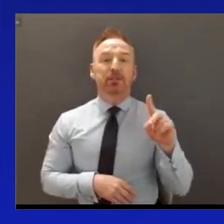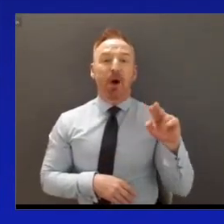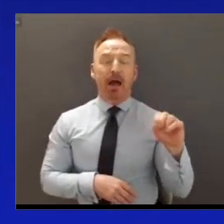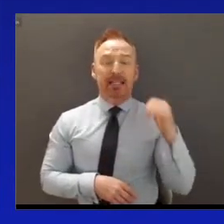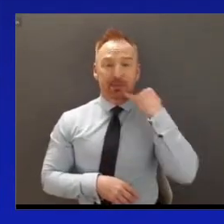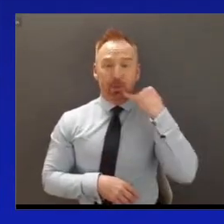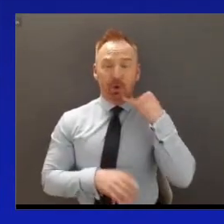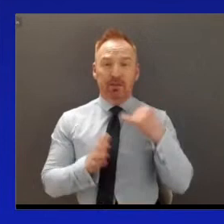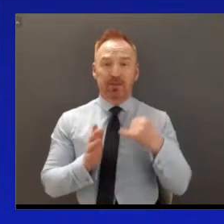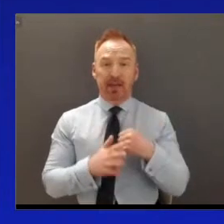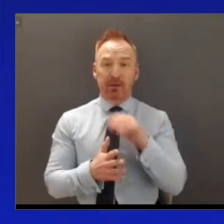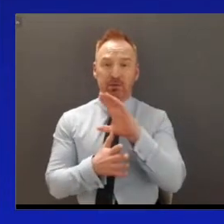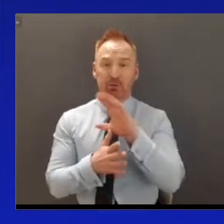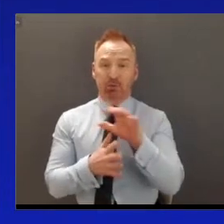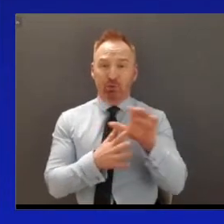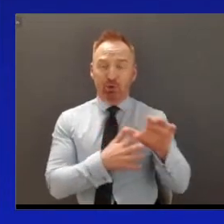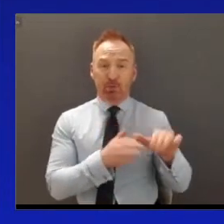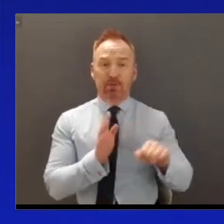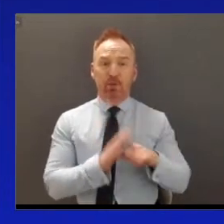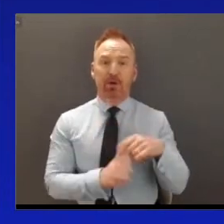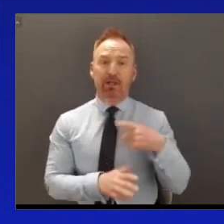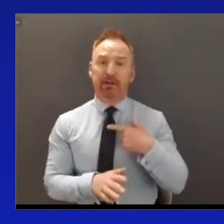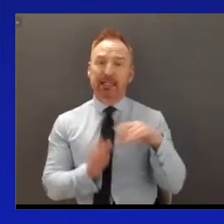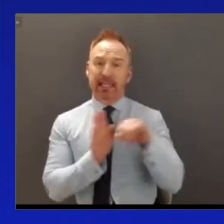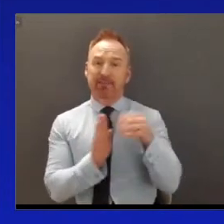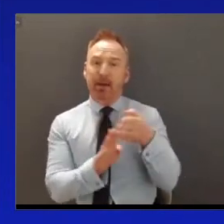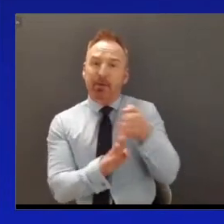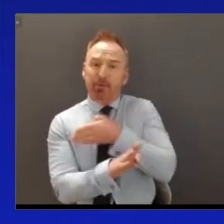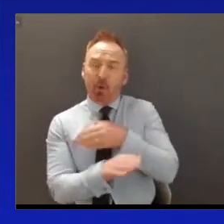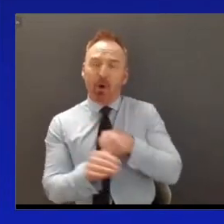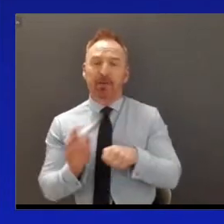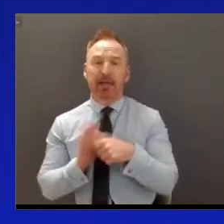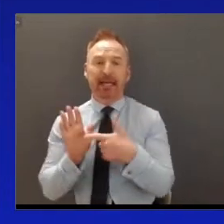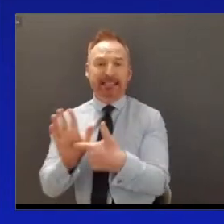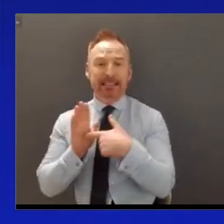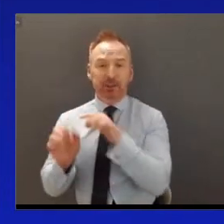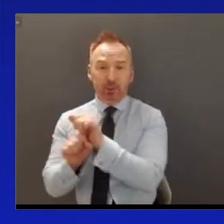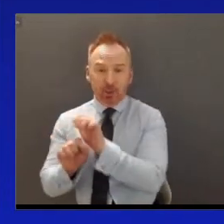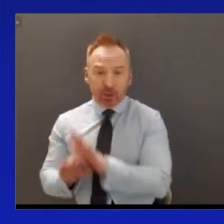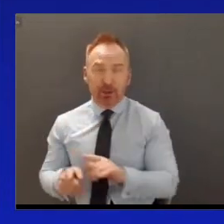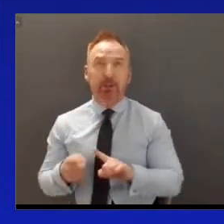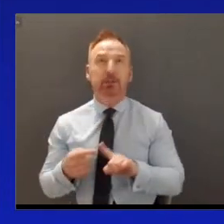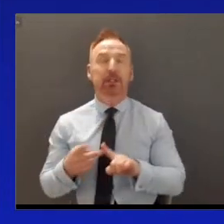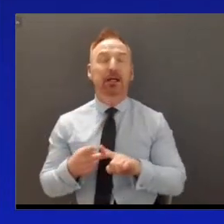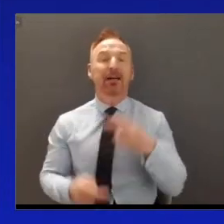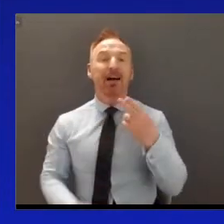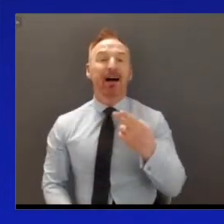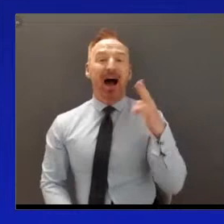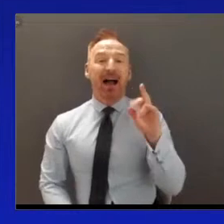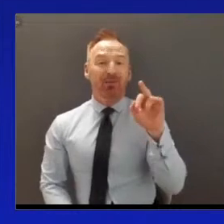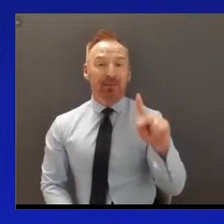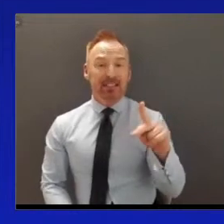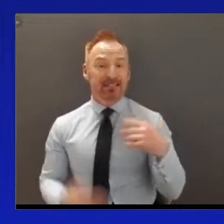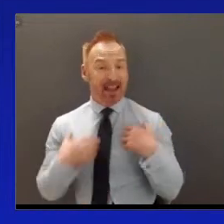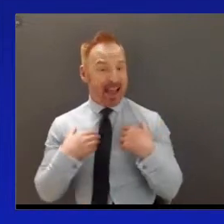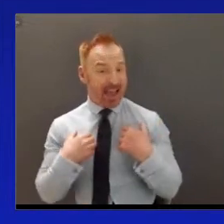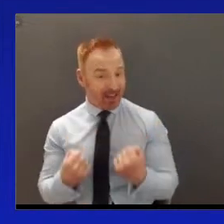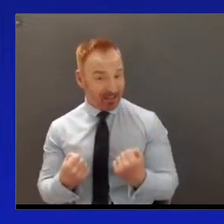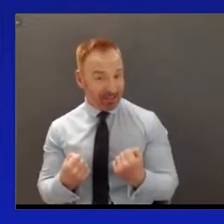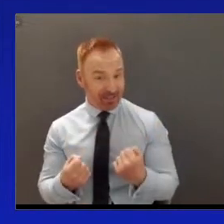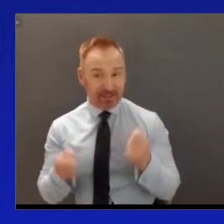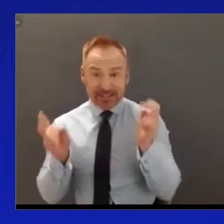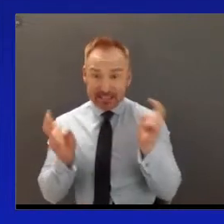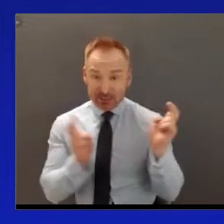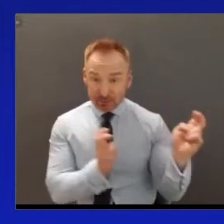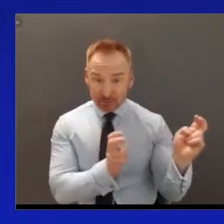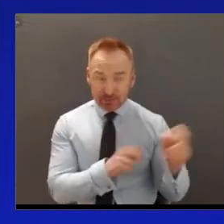pre-identified, they're essential workers or they have high-risk health conditions. So you've talked about the condition, and Dr. Etch has